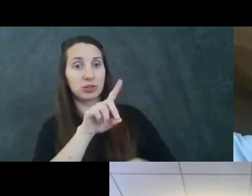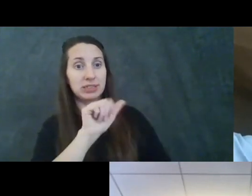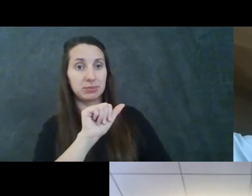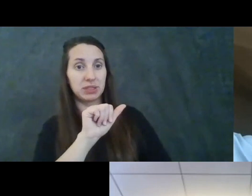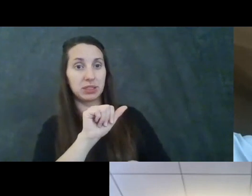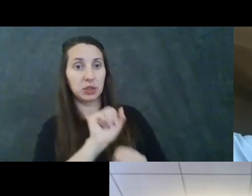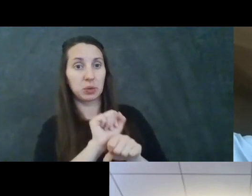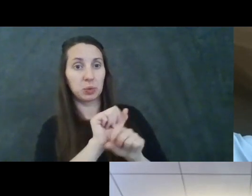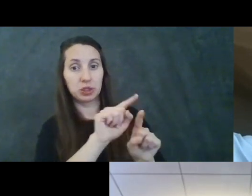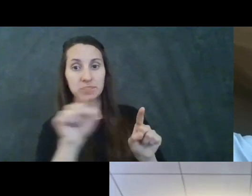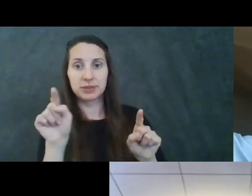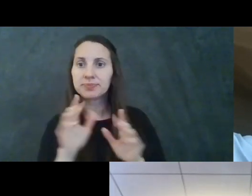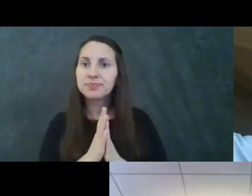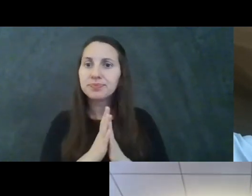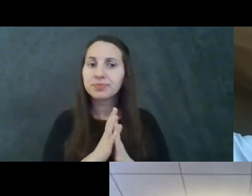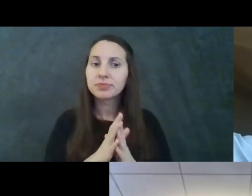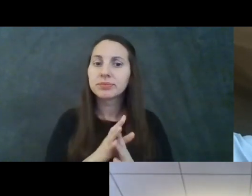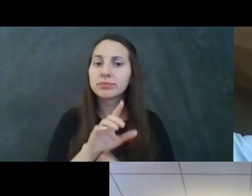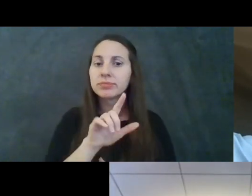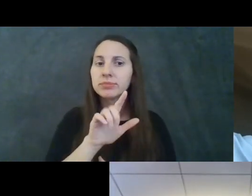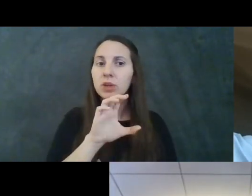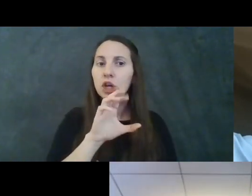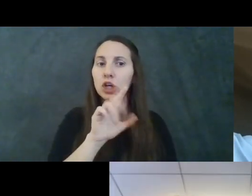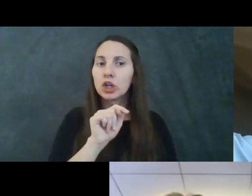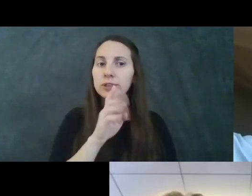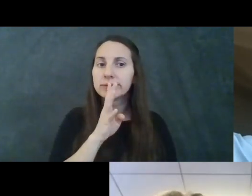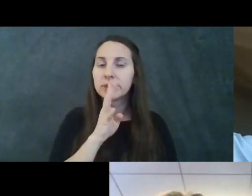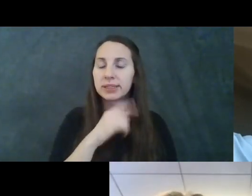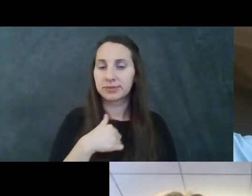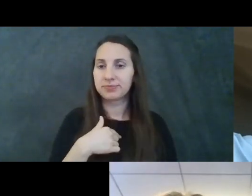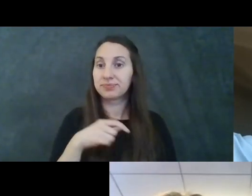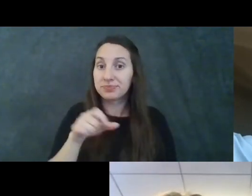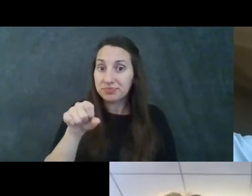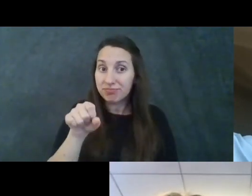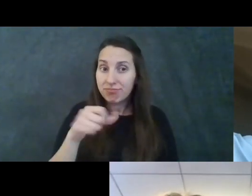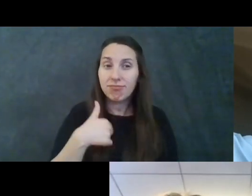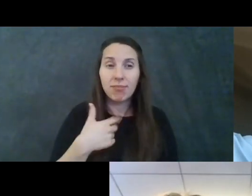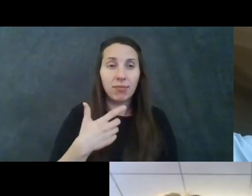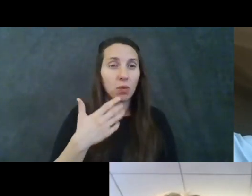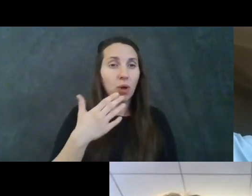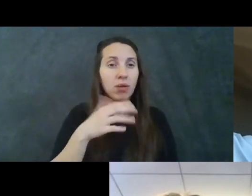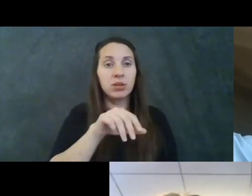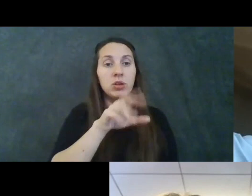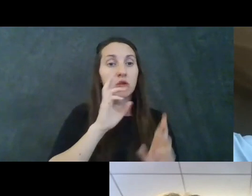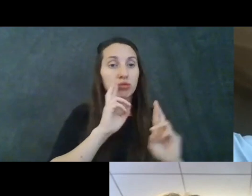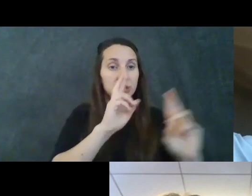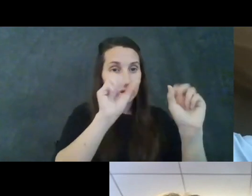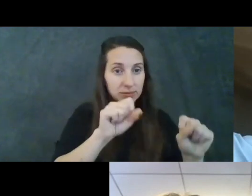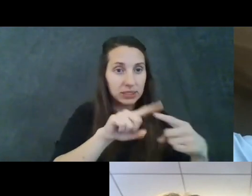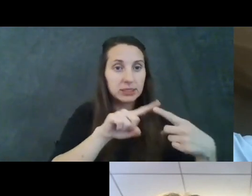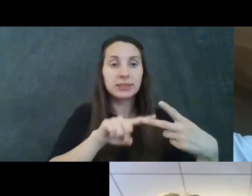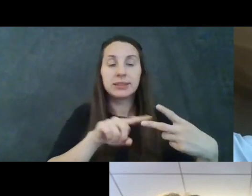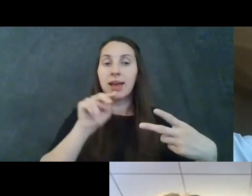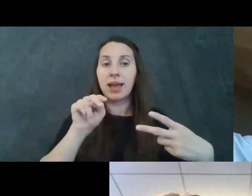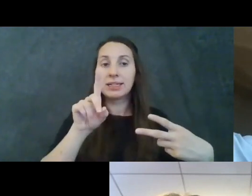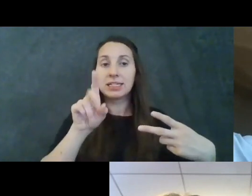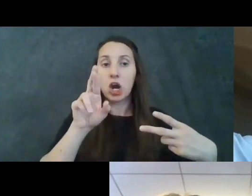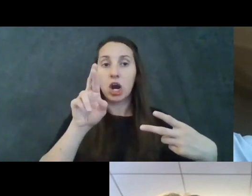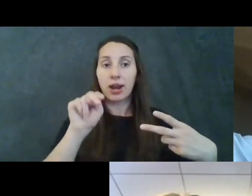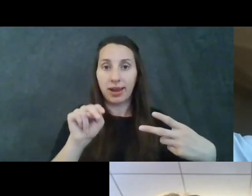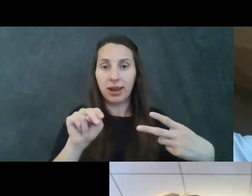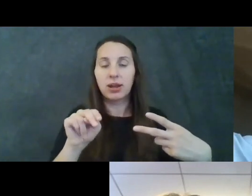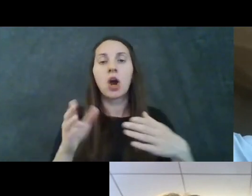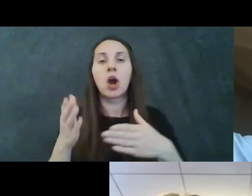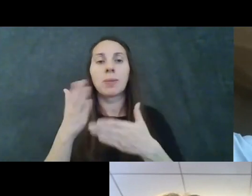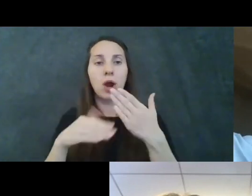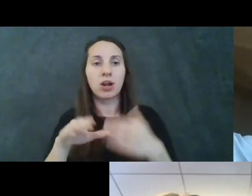Well, yes. As you saw, we are both Respectability and NDRN are part of the CCD, the Consortium for Citizens